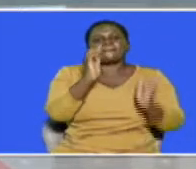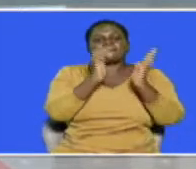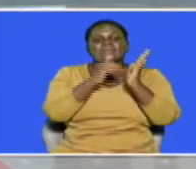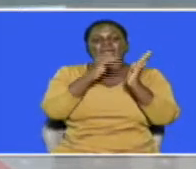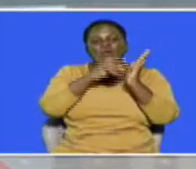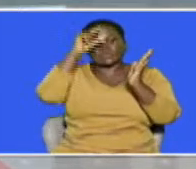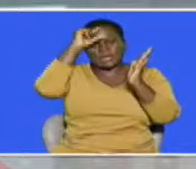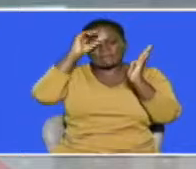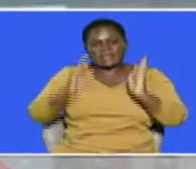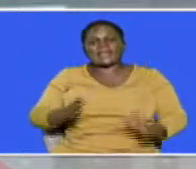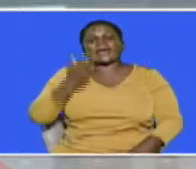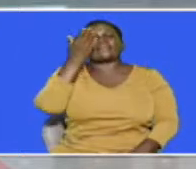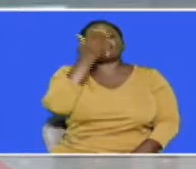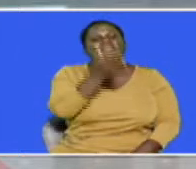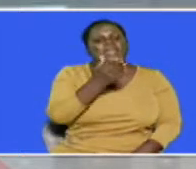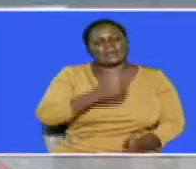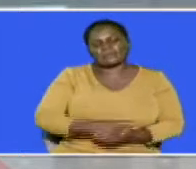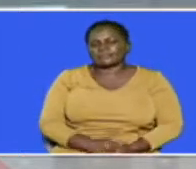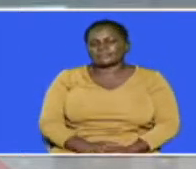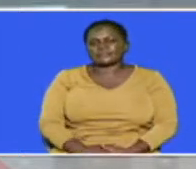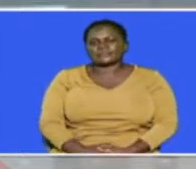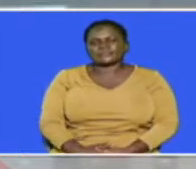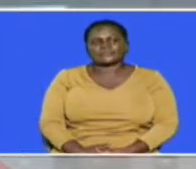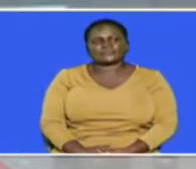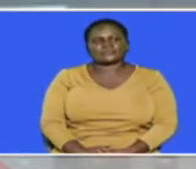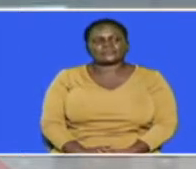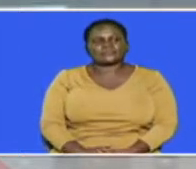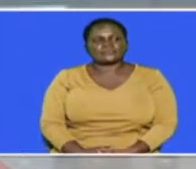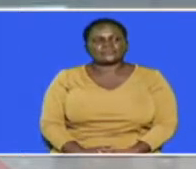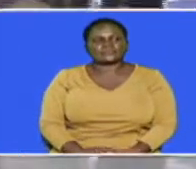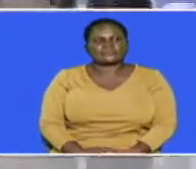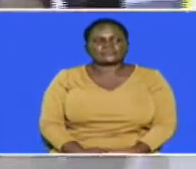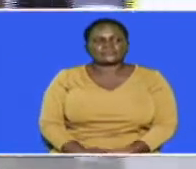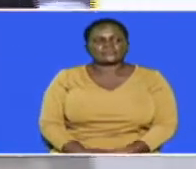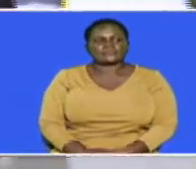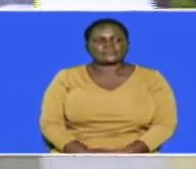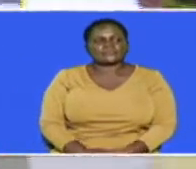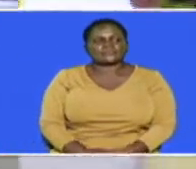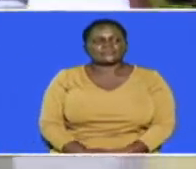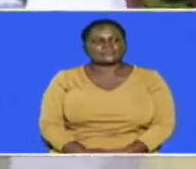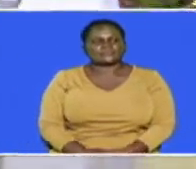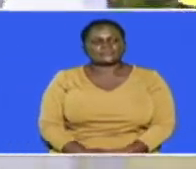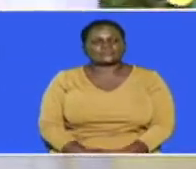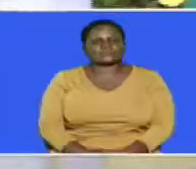Machakos Governor Alfred Mutua. KTN's Mwege William reports.